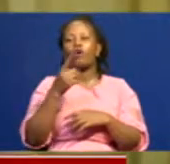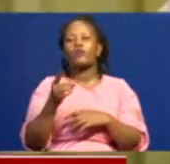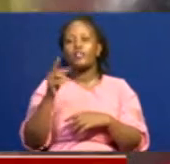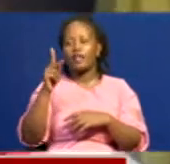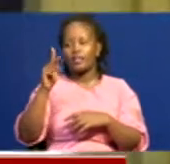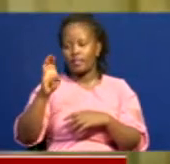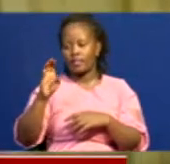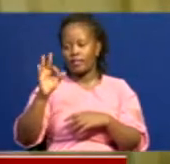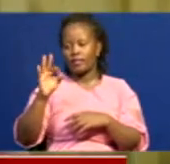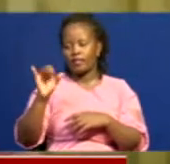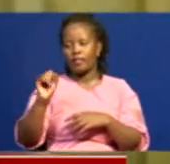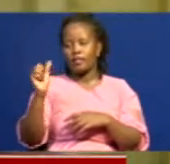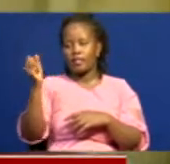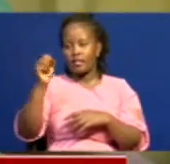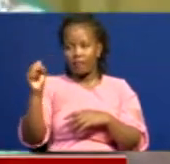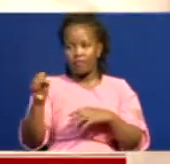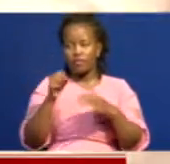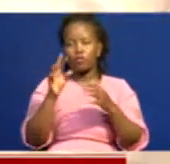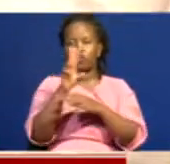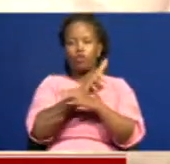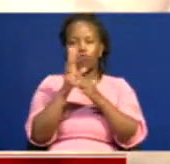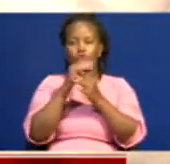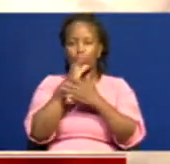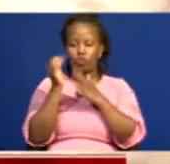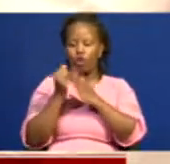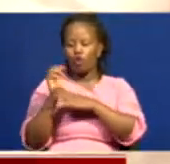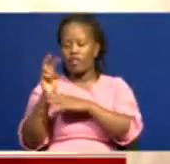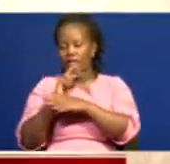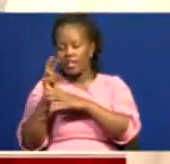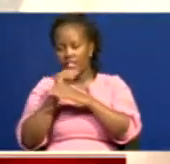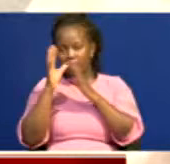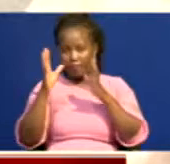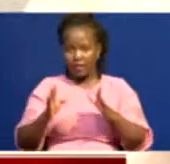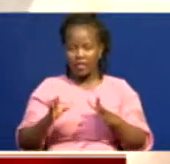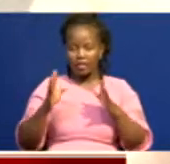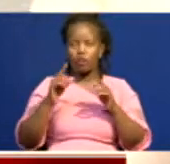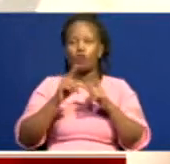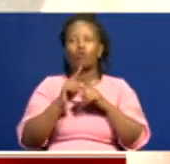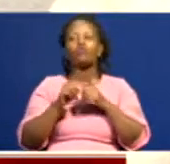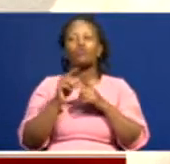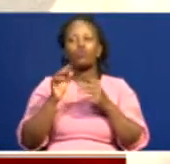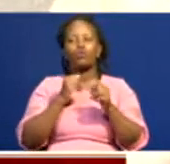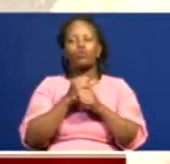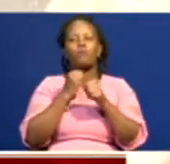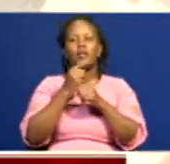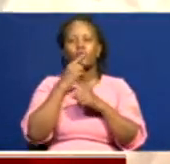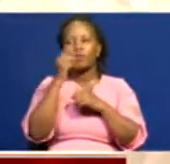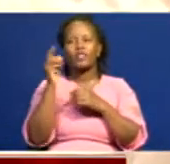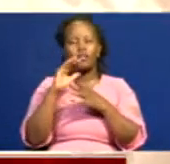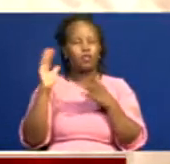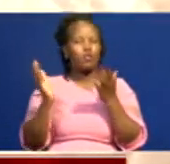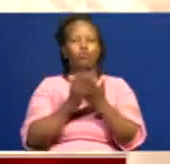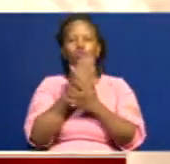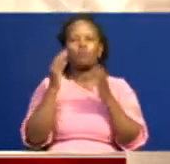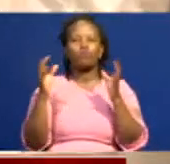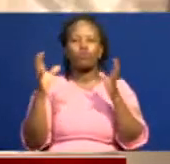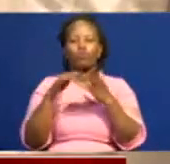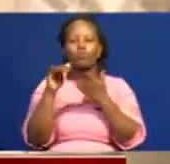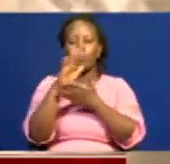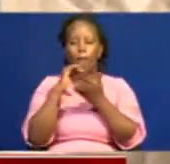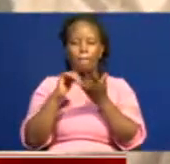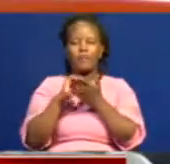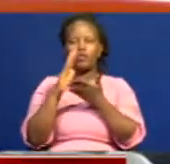Seed Company to deploy seed inspectors to agrovets and seed outlets to weed out unscrupulous dealers dealing in